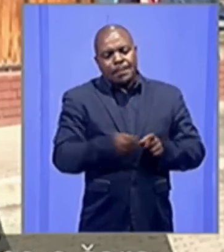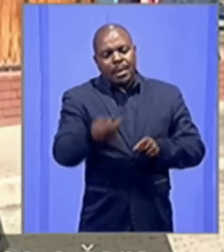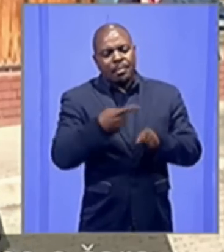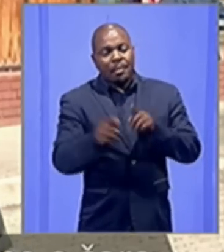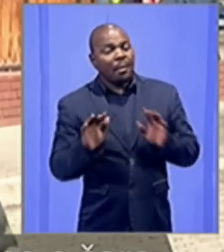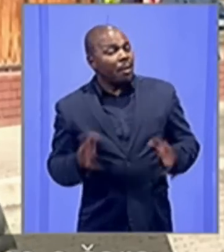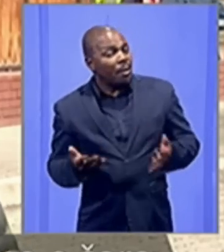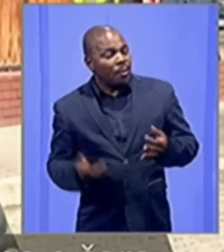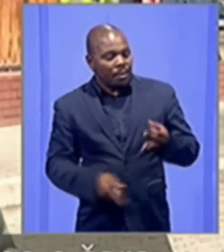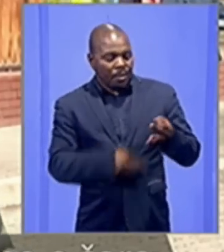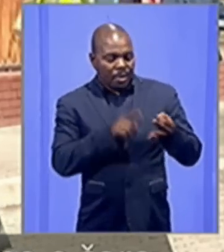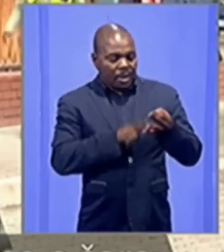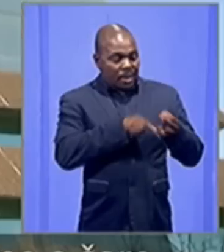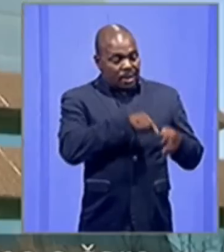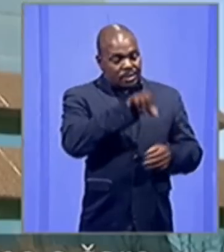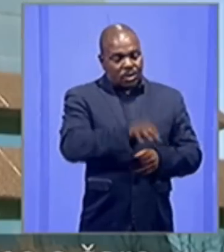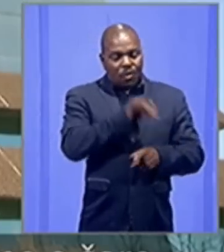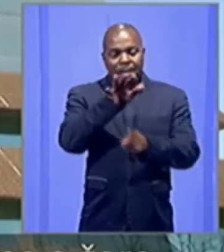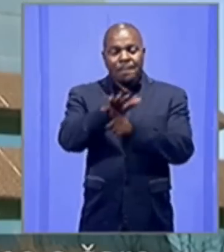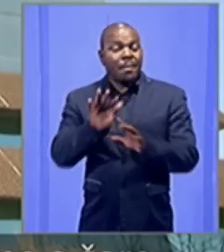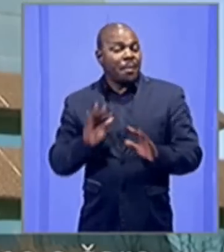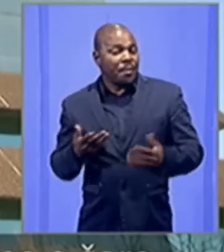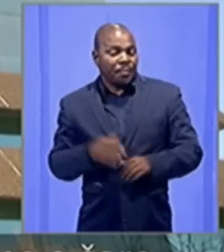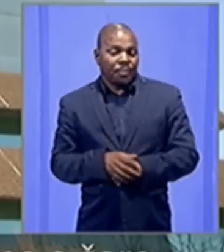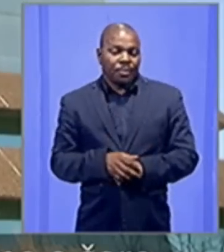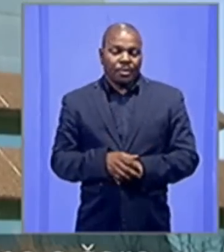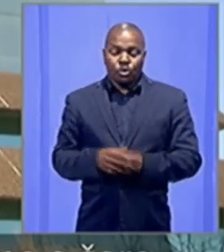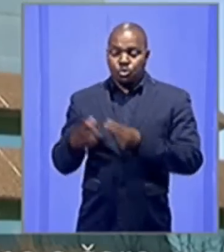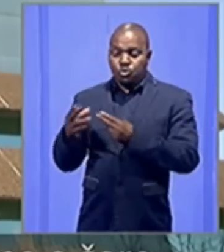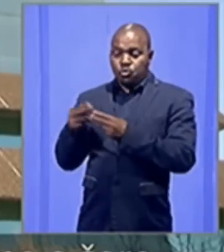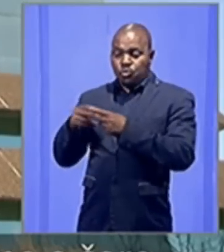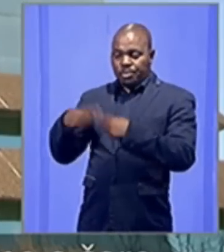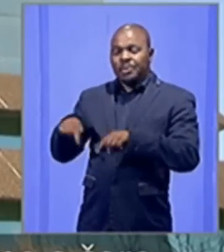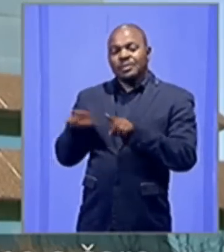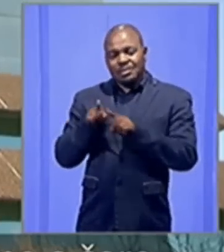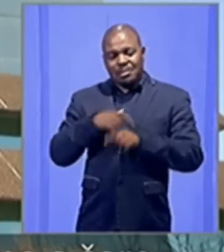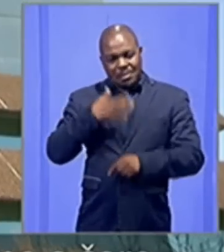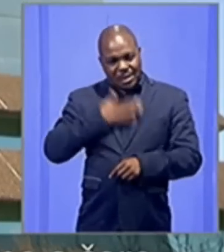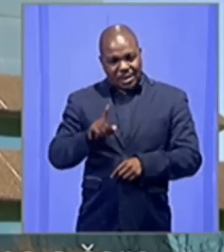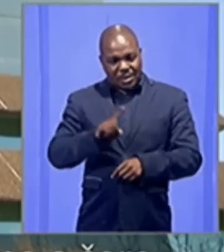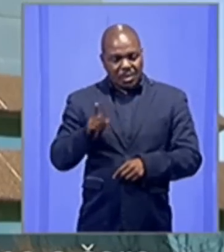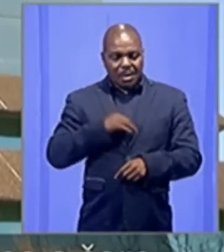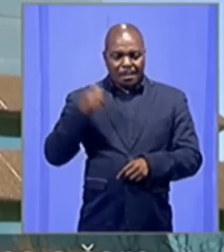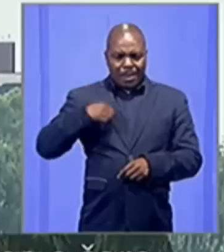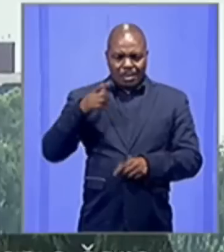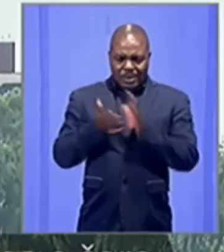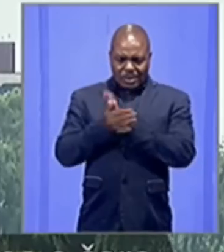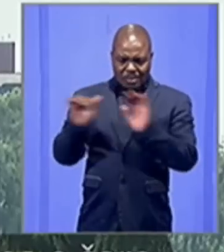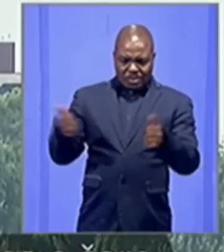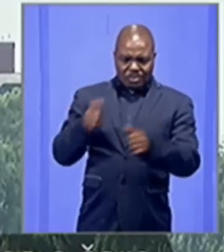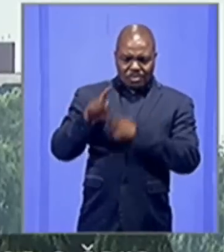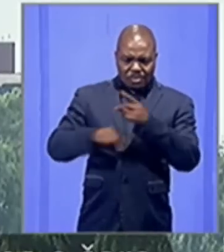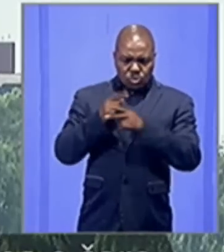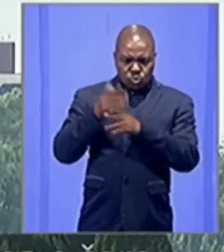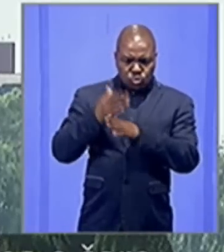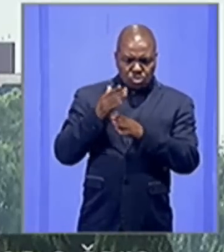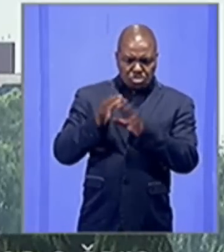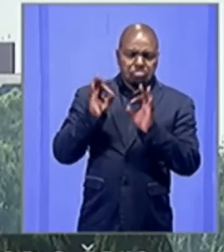hore na e ama moruo wa naga jwang. Mekgatlho ya badiri gape batla gore bo masepala ba nne le bokgoni go netefatsa gore ba ka dira ka tsela